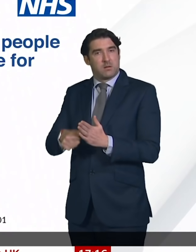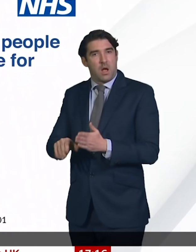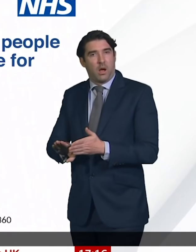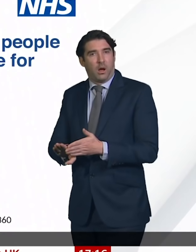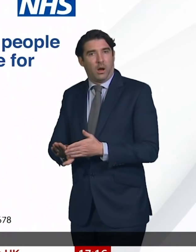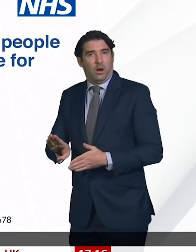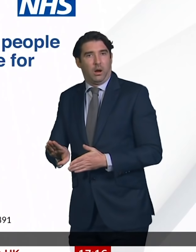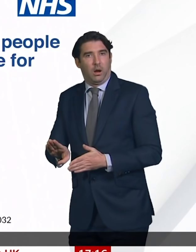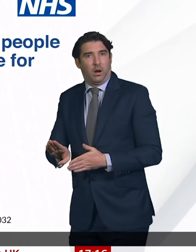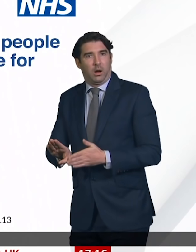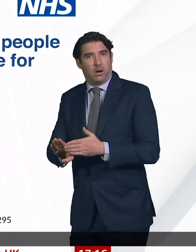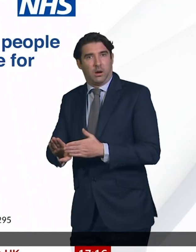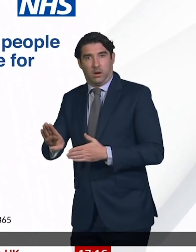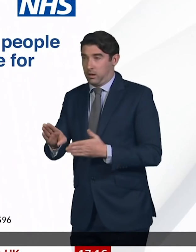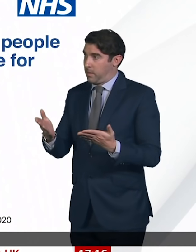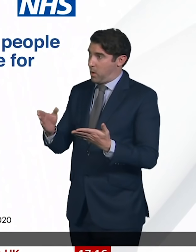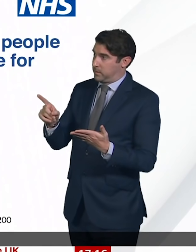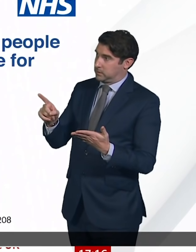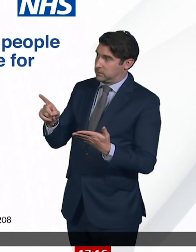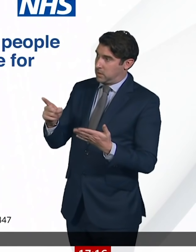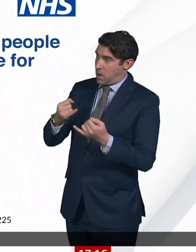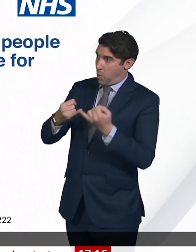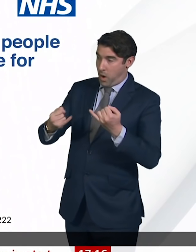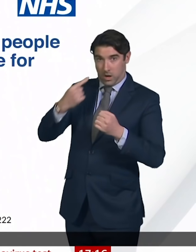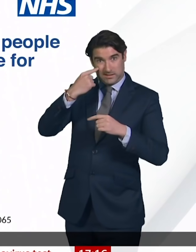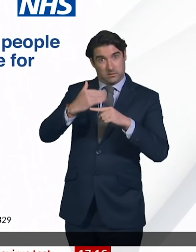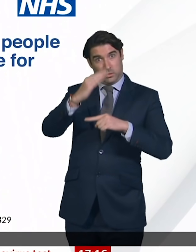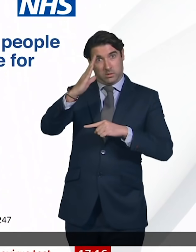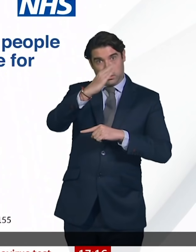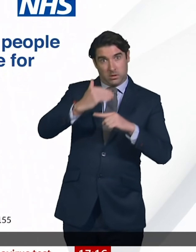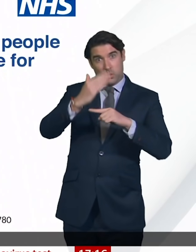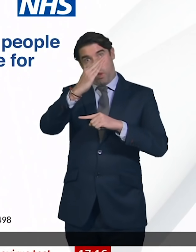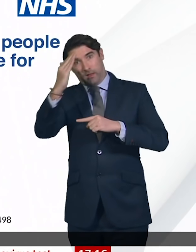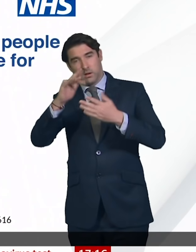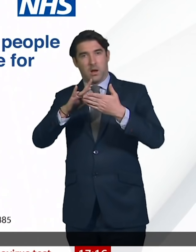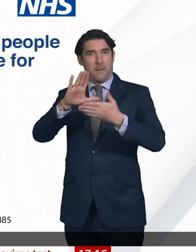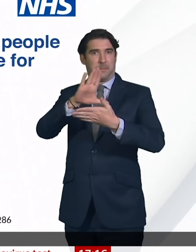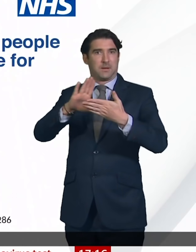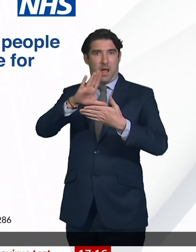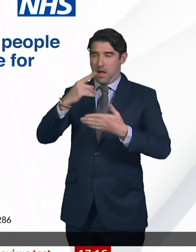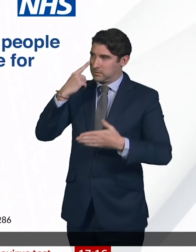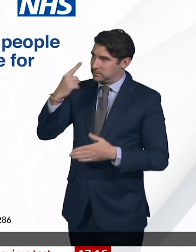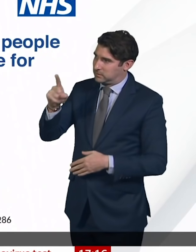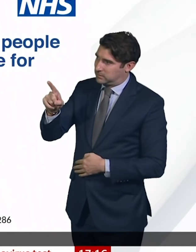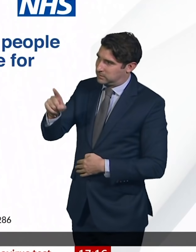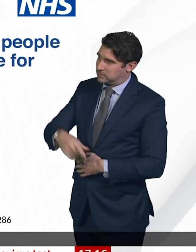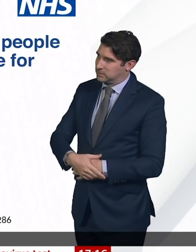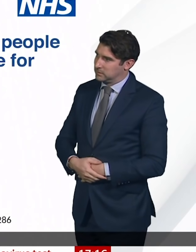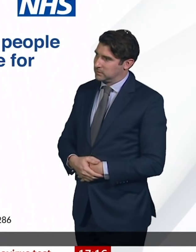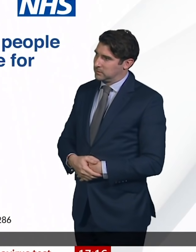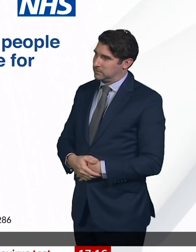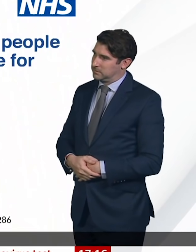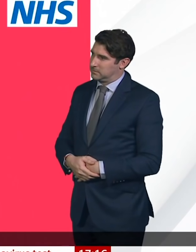of places, but then has steadily spread, initially in these areas in the North